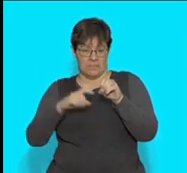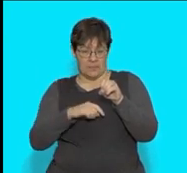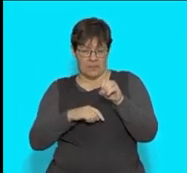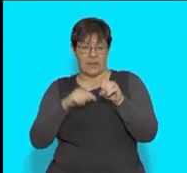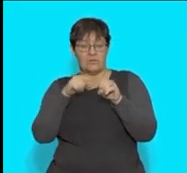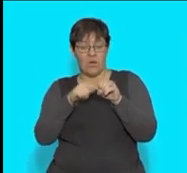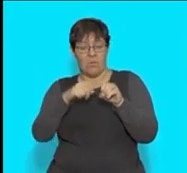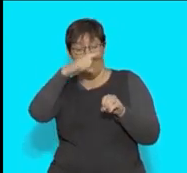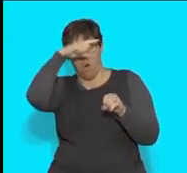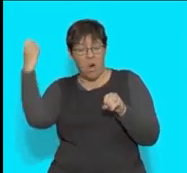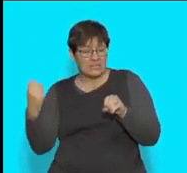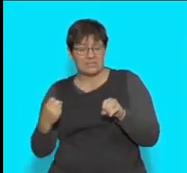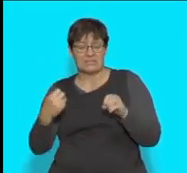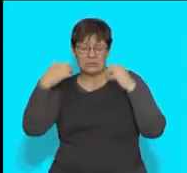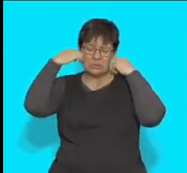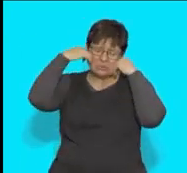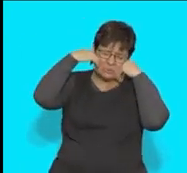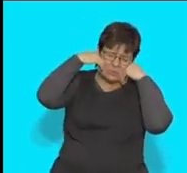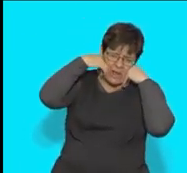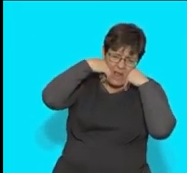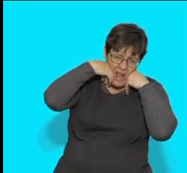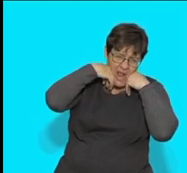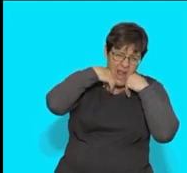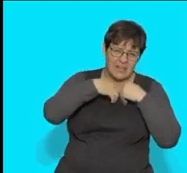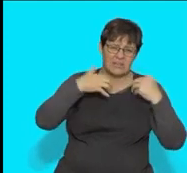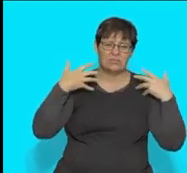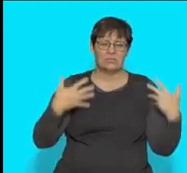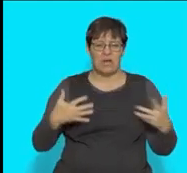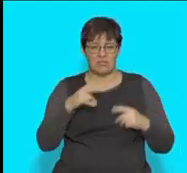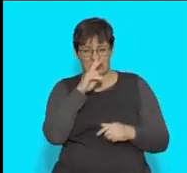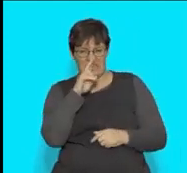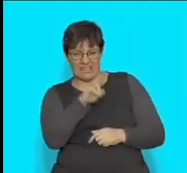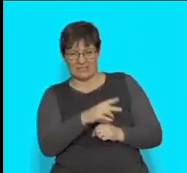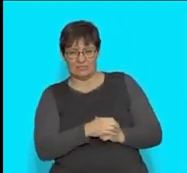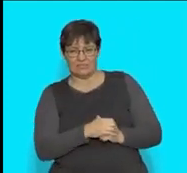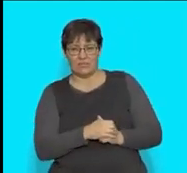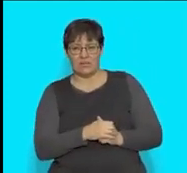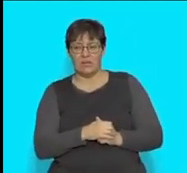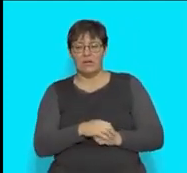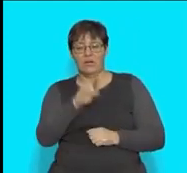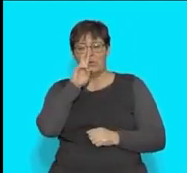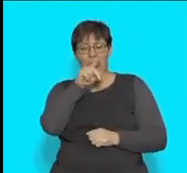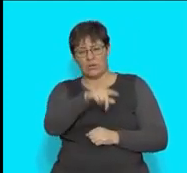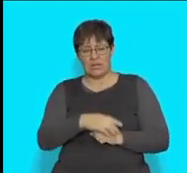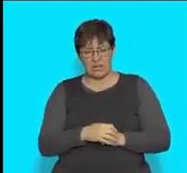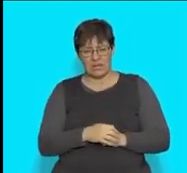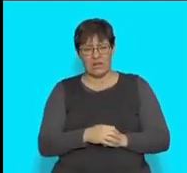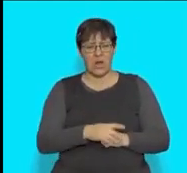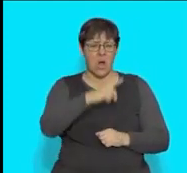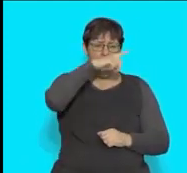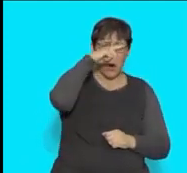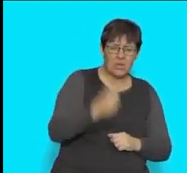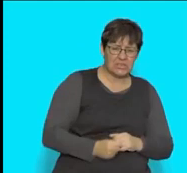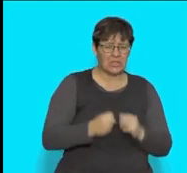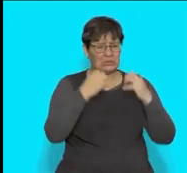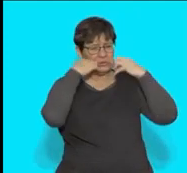you're really hot, you're really sweating, and have a look at this picture over here. Look at this guy, okay? He's hot,